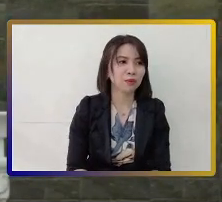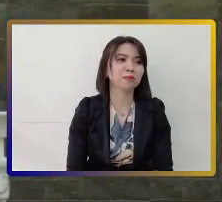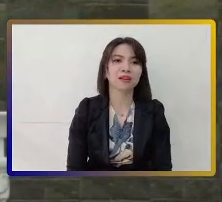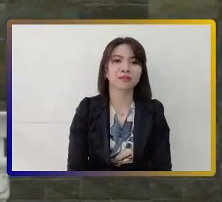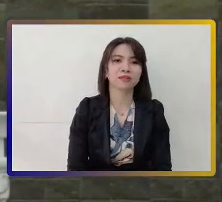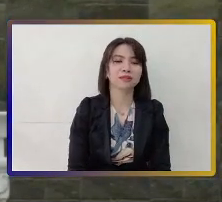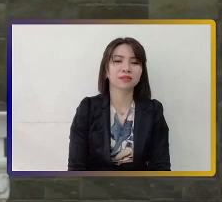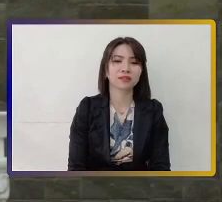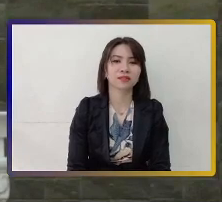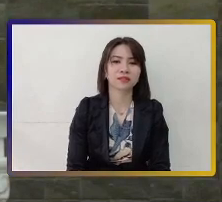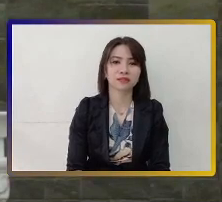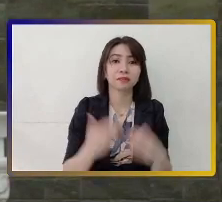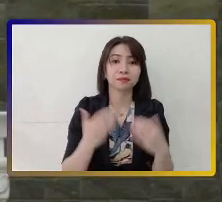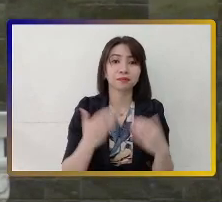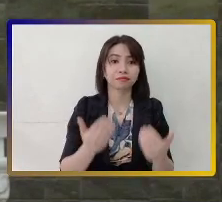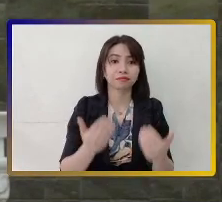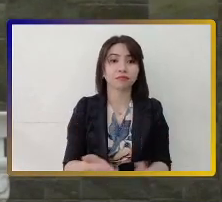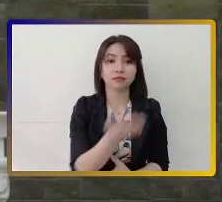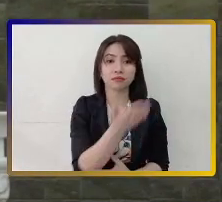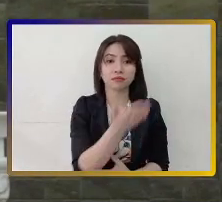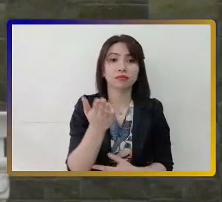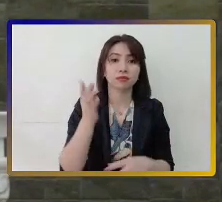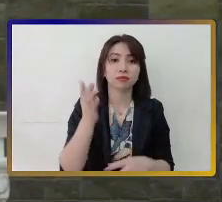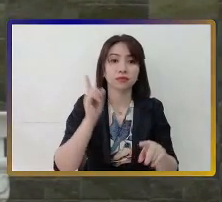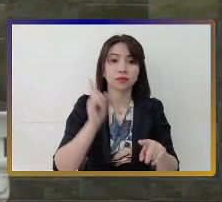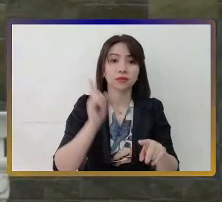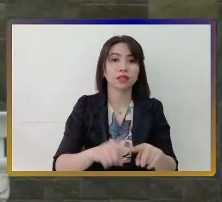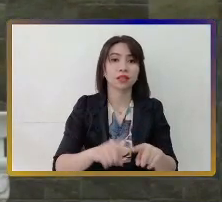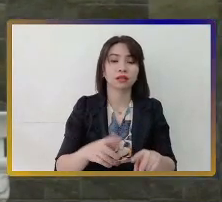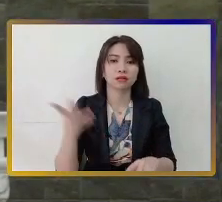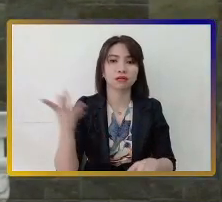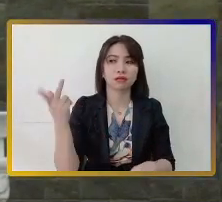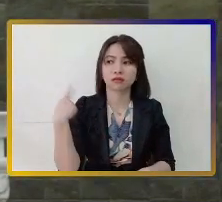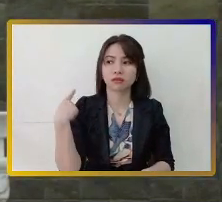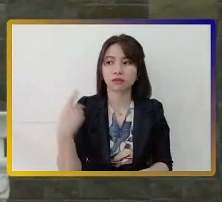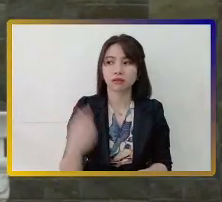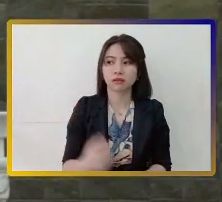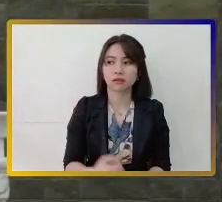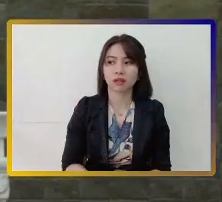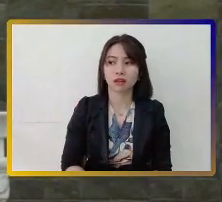You cannot have Judas affiliation